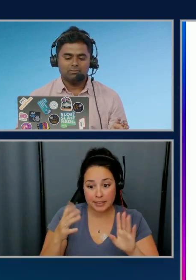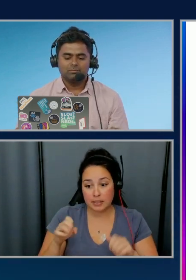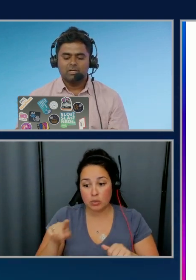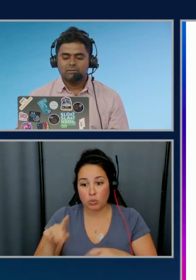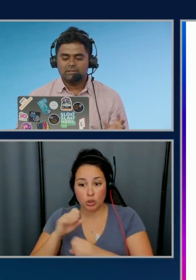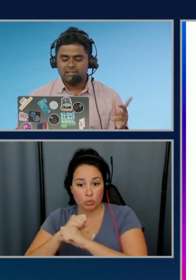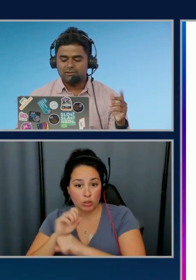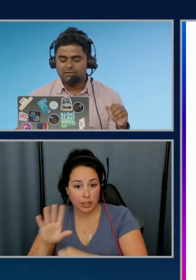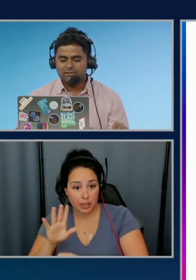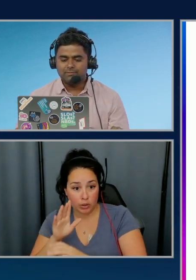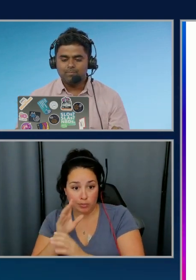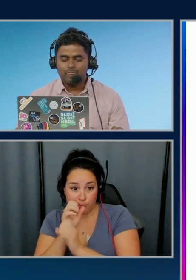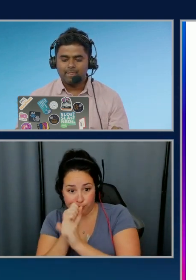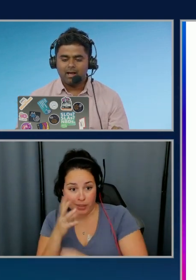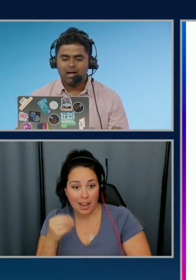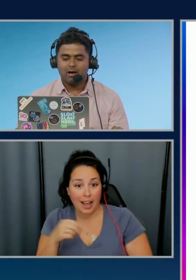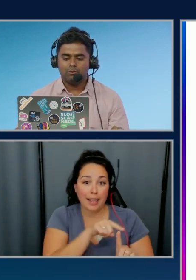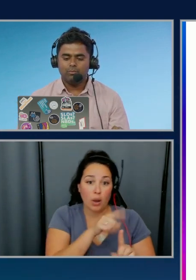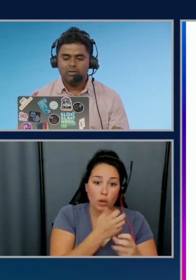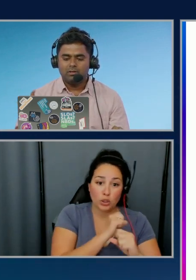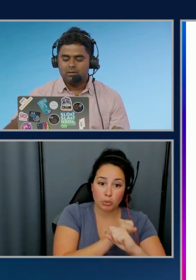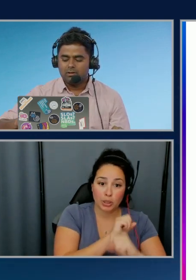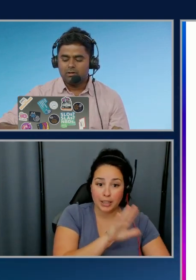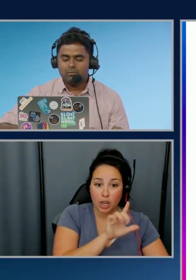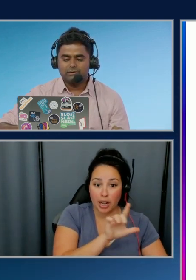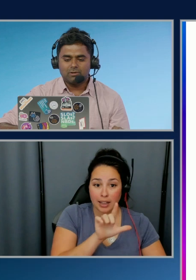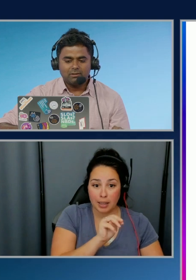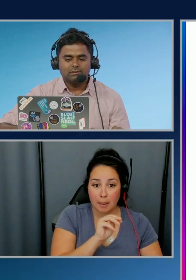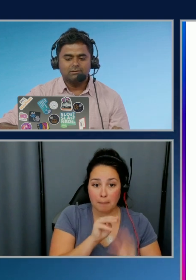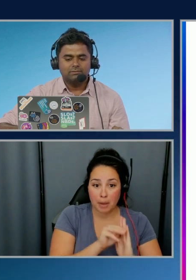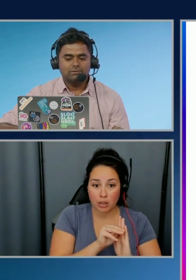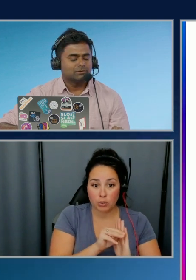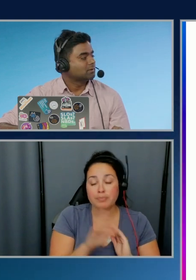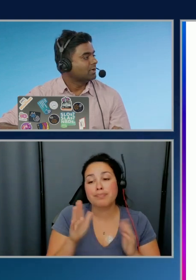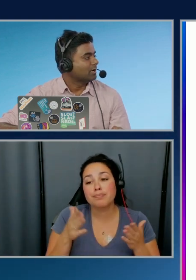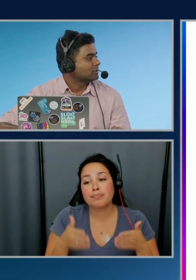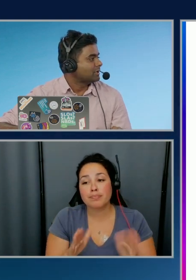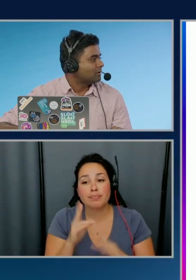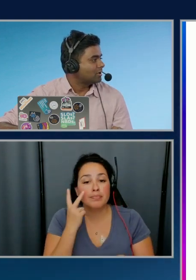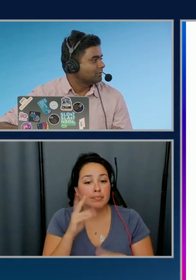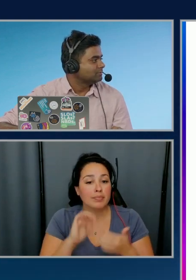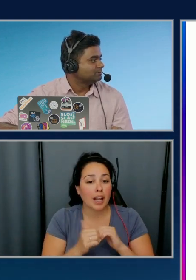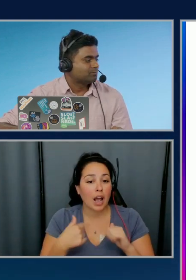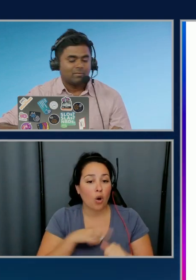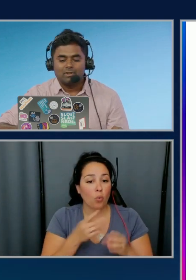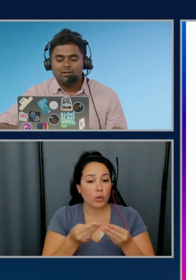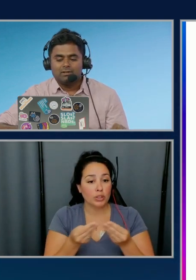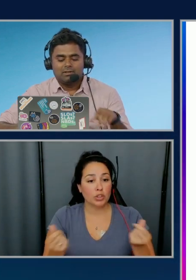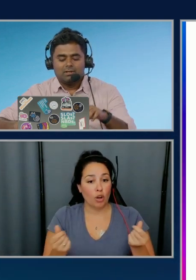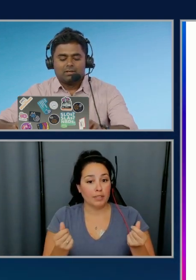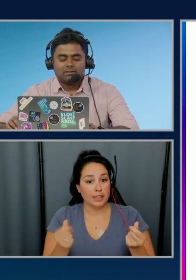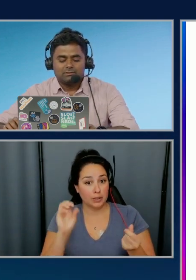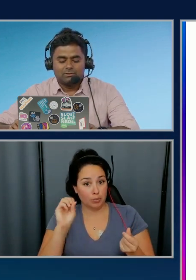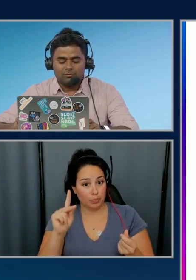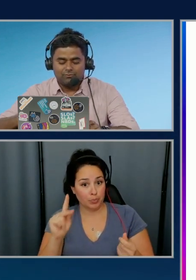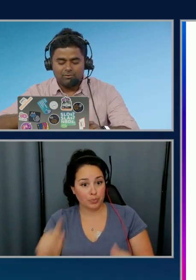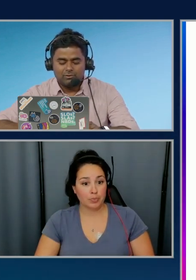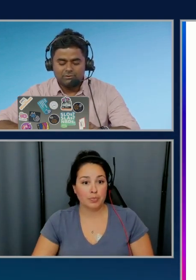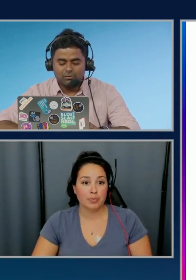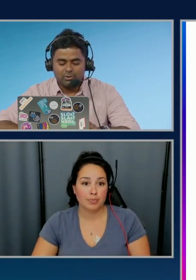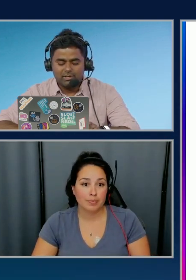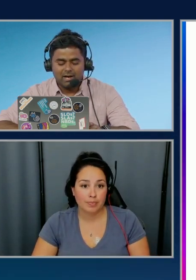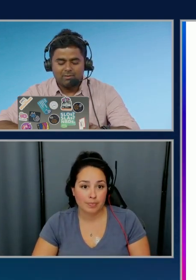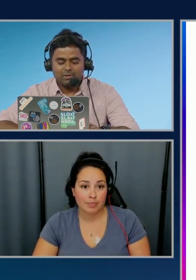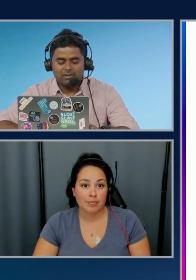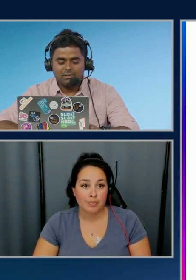LLM model. So let's actually see how we solve this using AWS Nitro Enclaves. Yeah, let's see that.